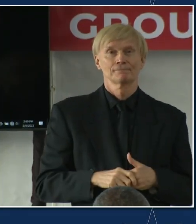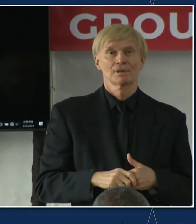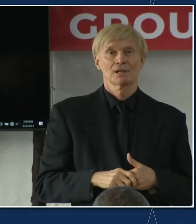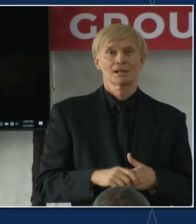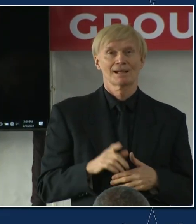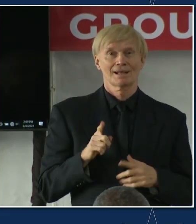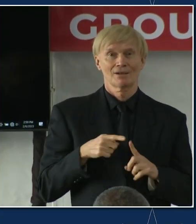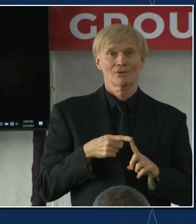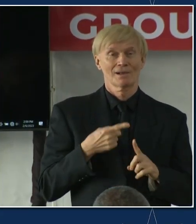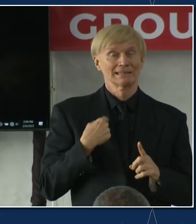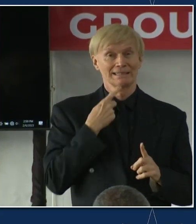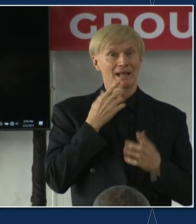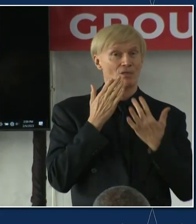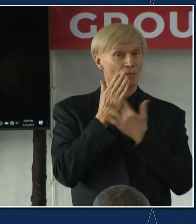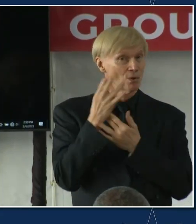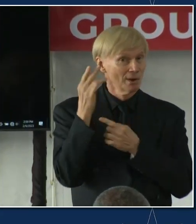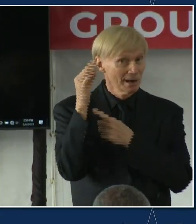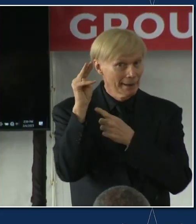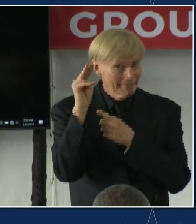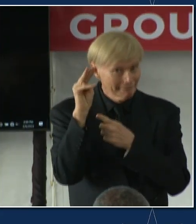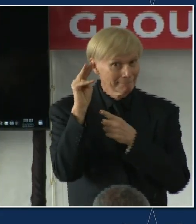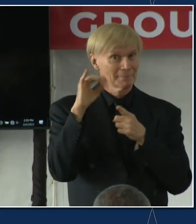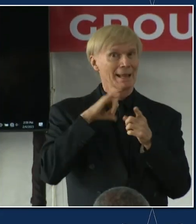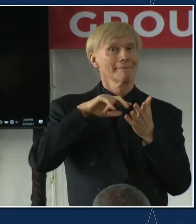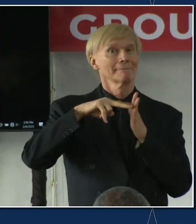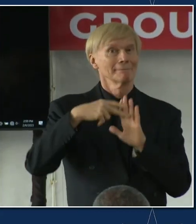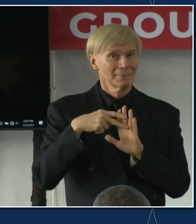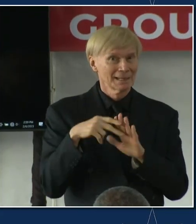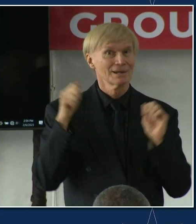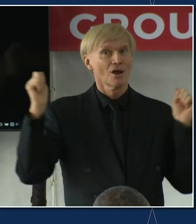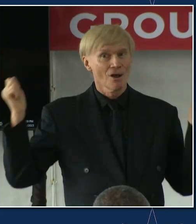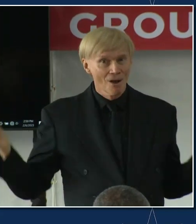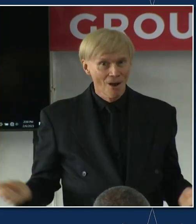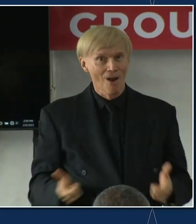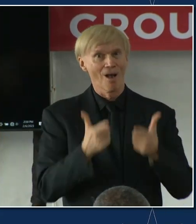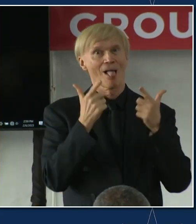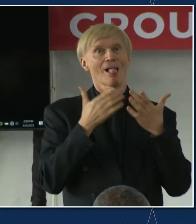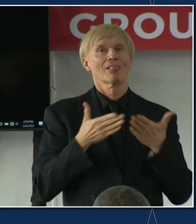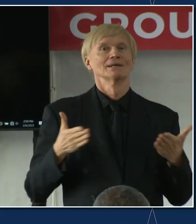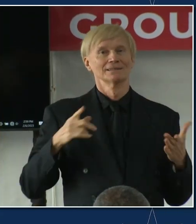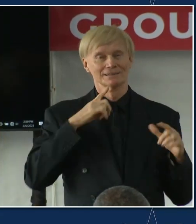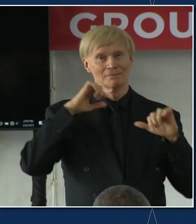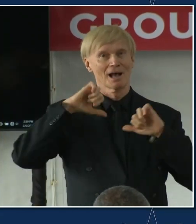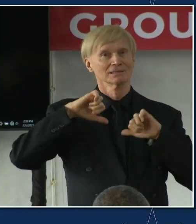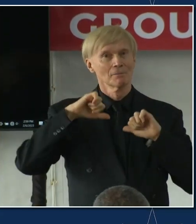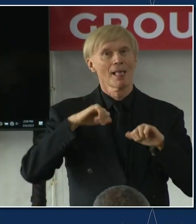and when I say through him, I mean it, all things are possible.